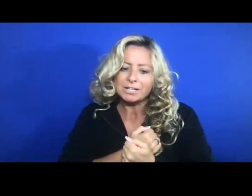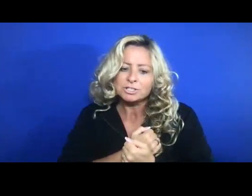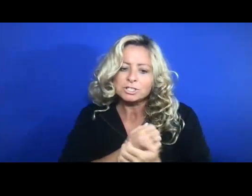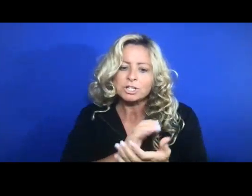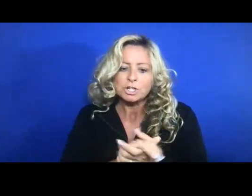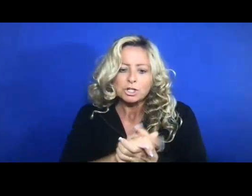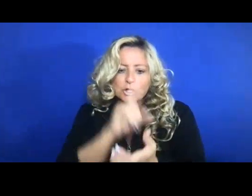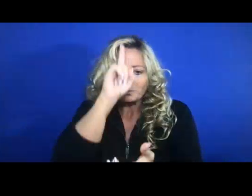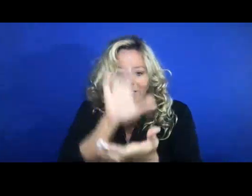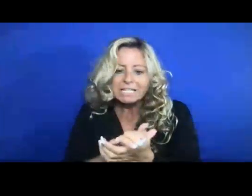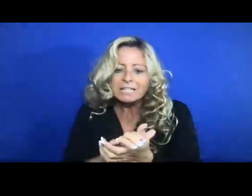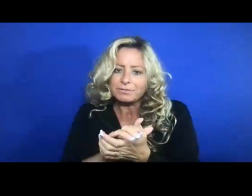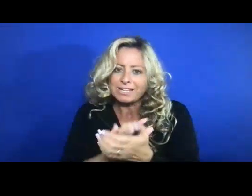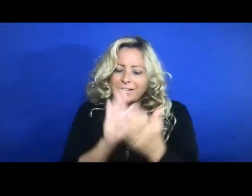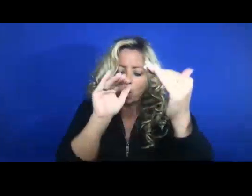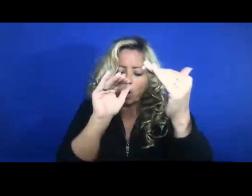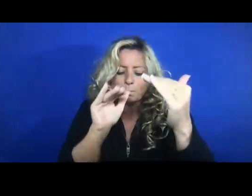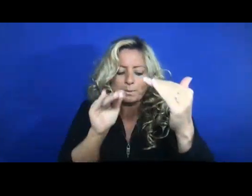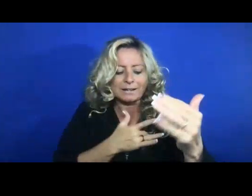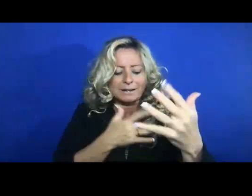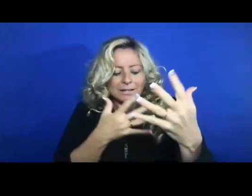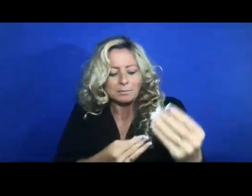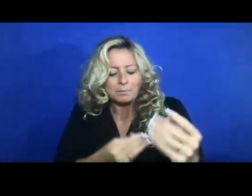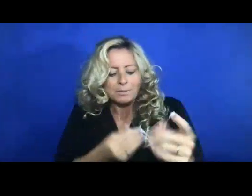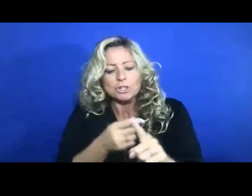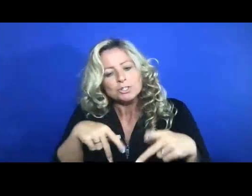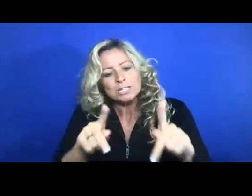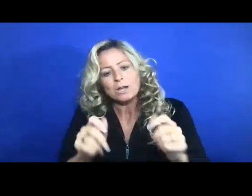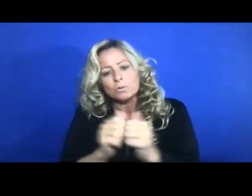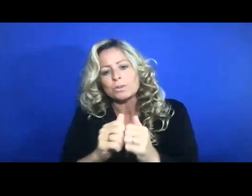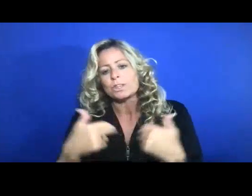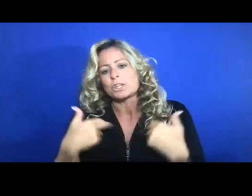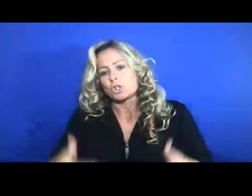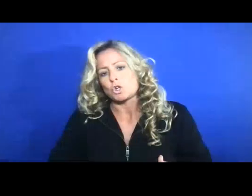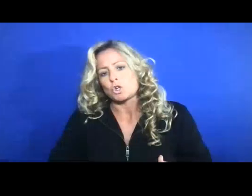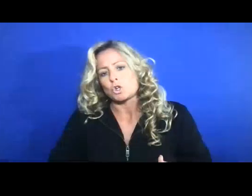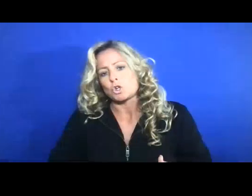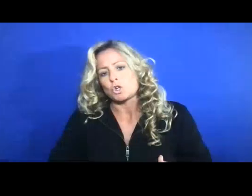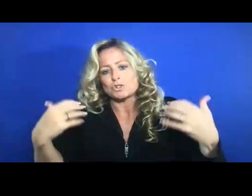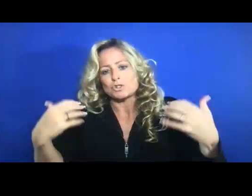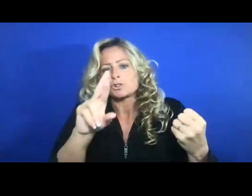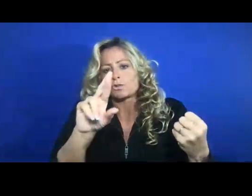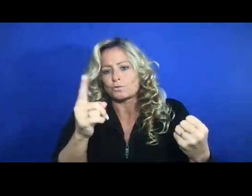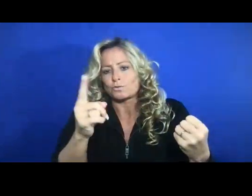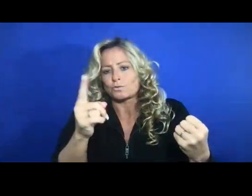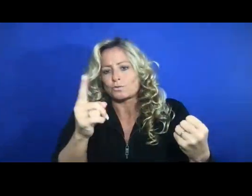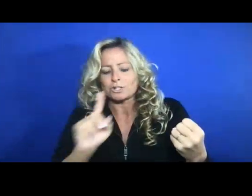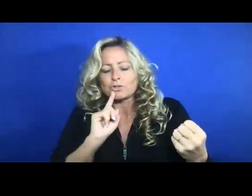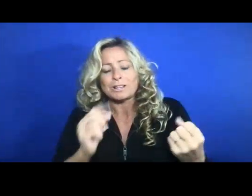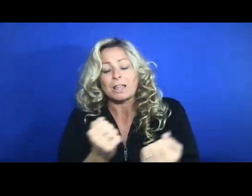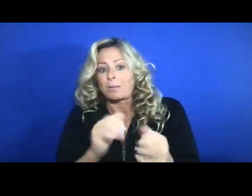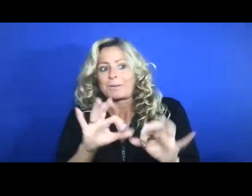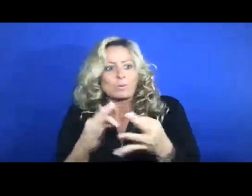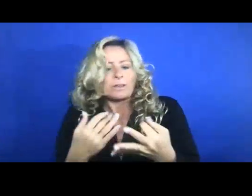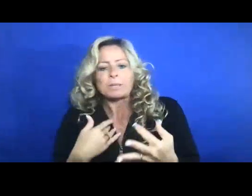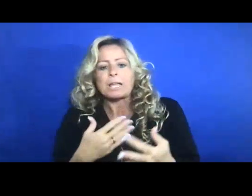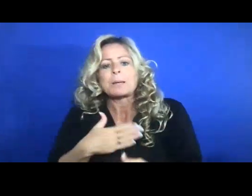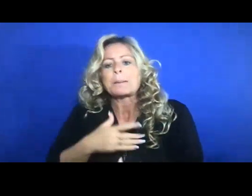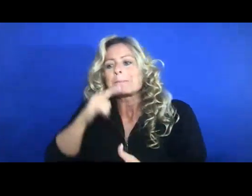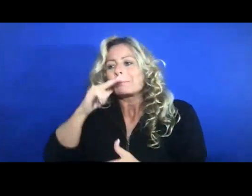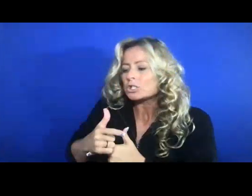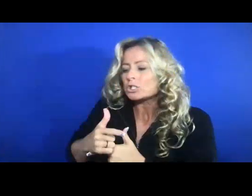compassion, if there is something that then allows for the healing restoration of a loved one, just you think about, am I my sister's,